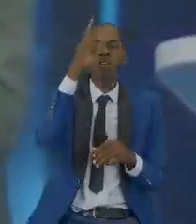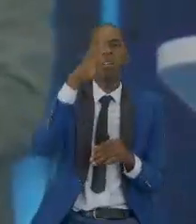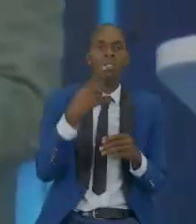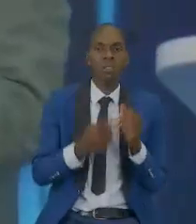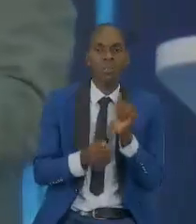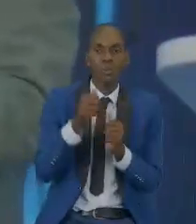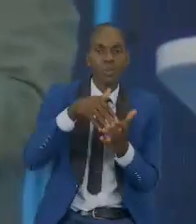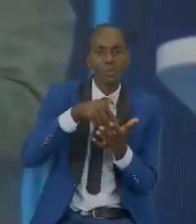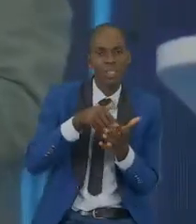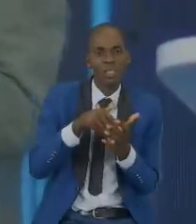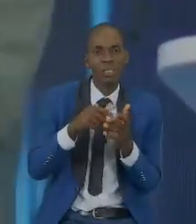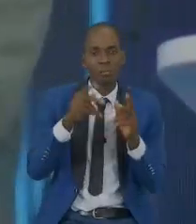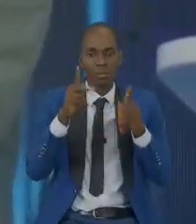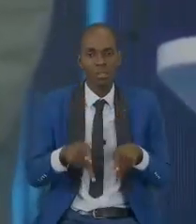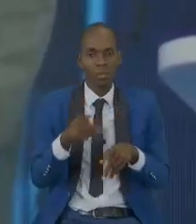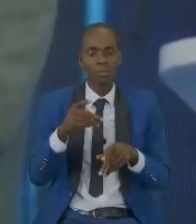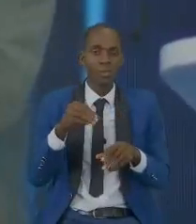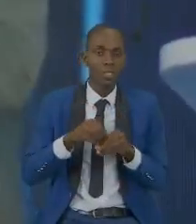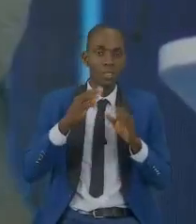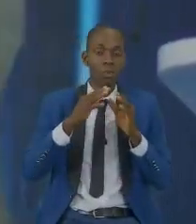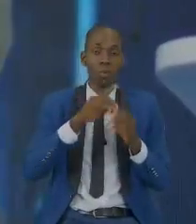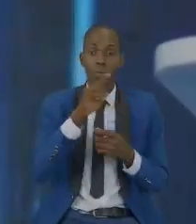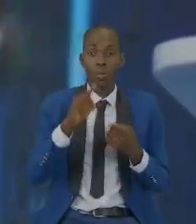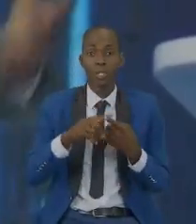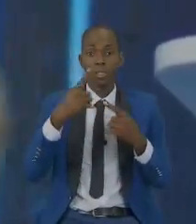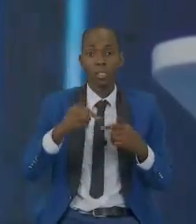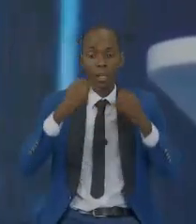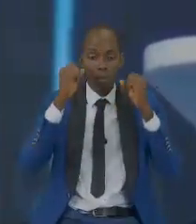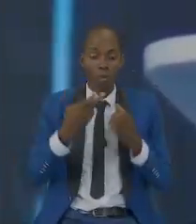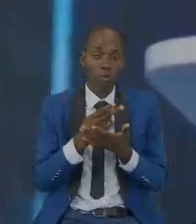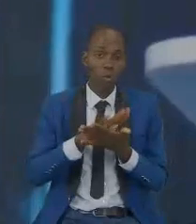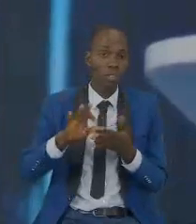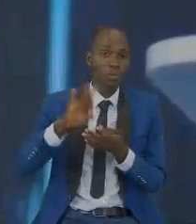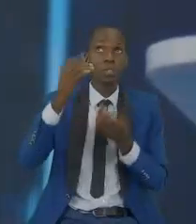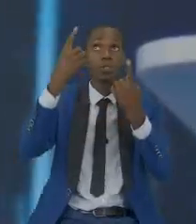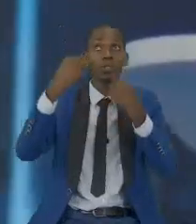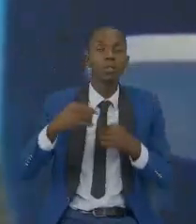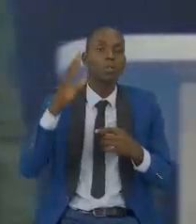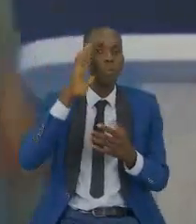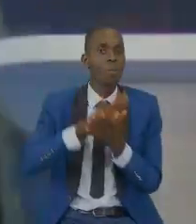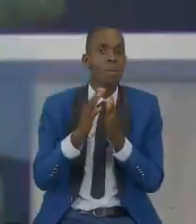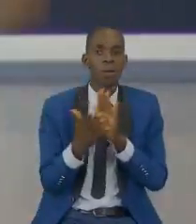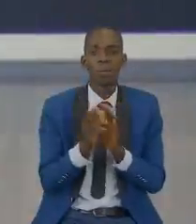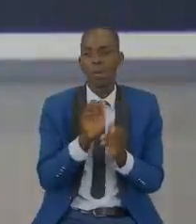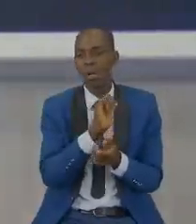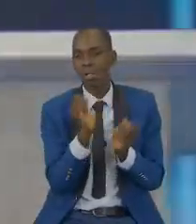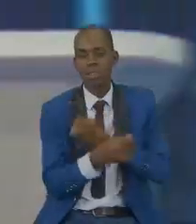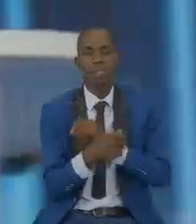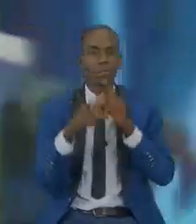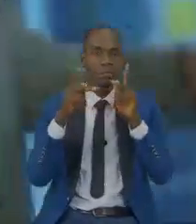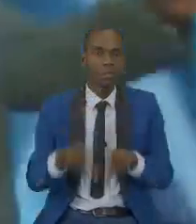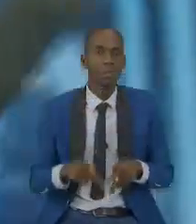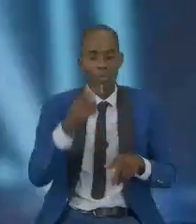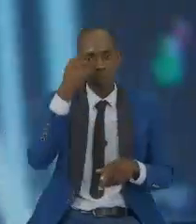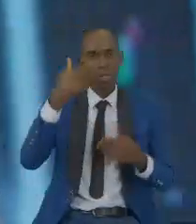God, when the power of the Holy Ghost comes, it'll be turned to another man. It will have supernatural